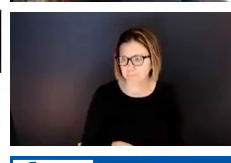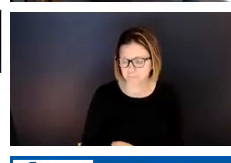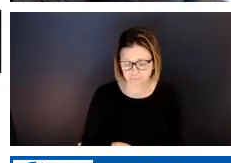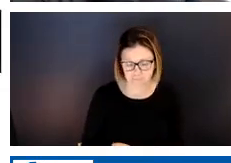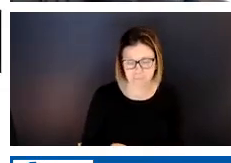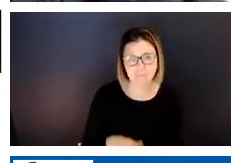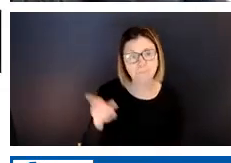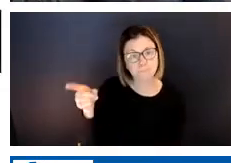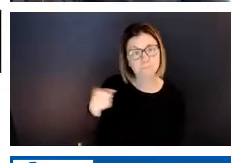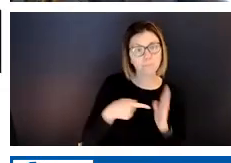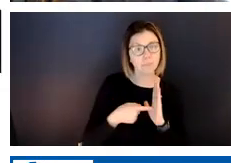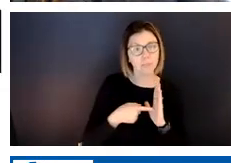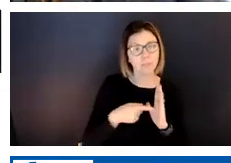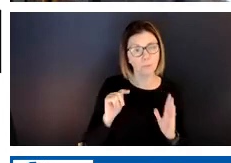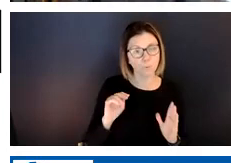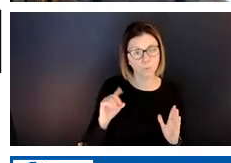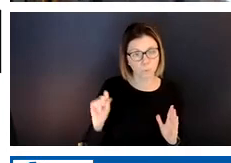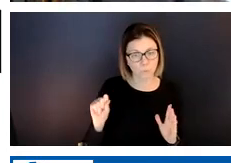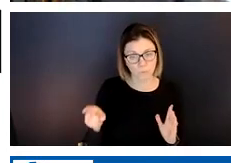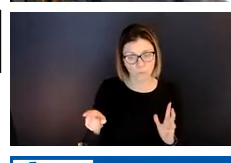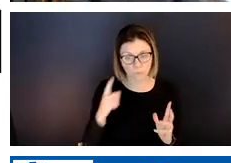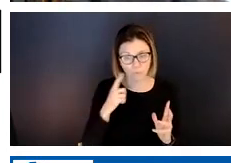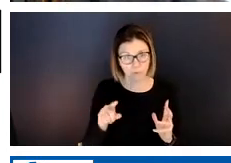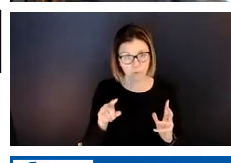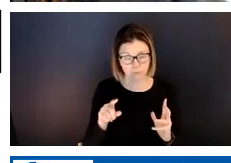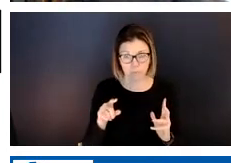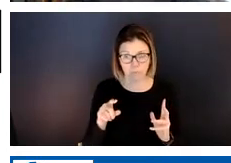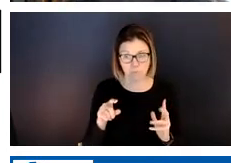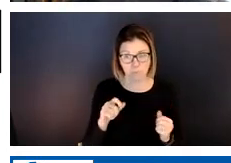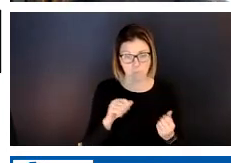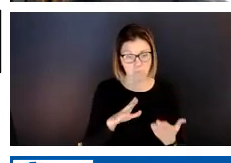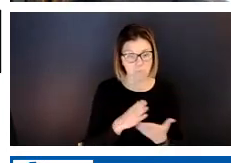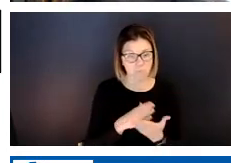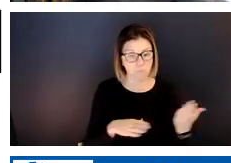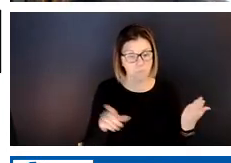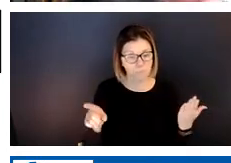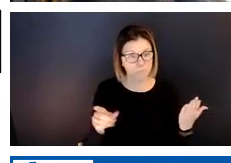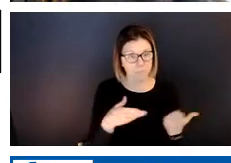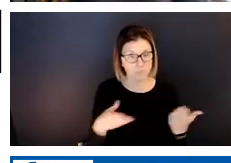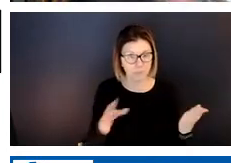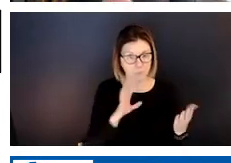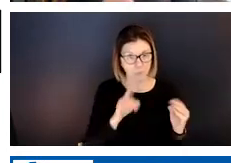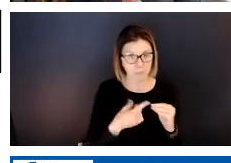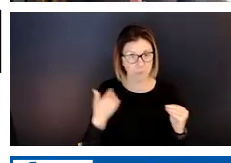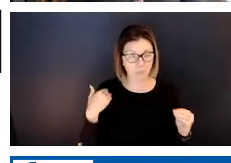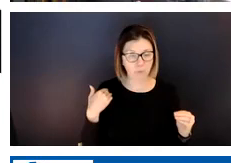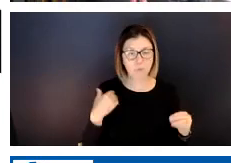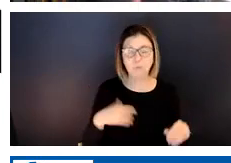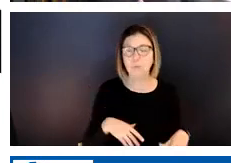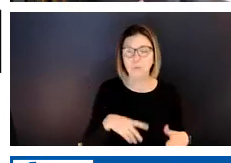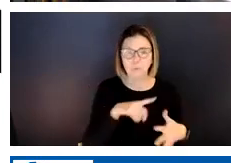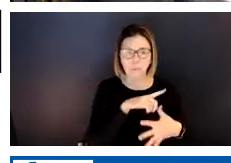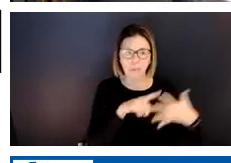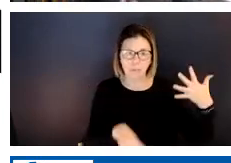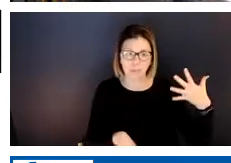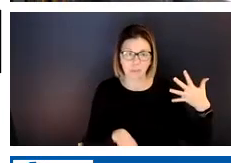Here are examples of tools that we may use to address some of the things we talked about earlier. The 5-point scale